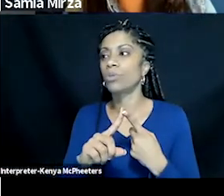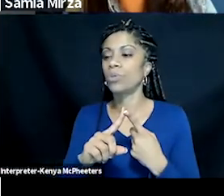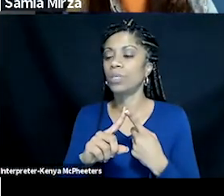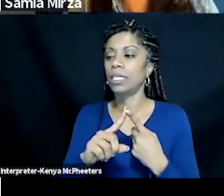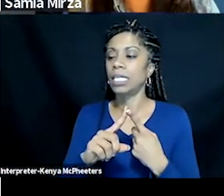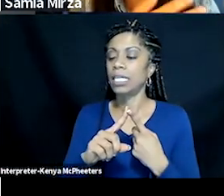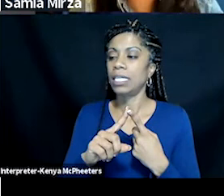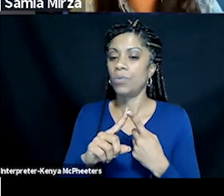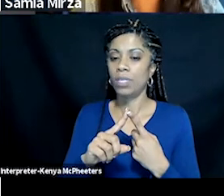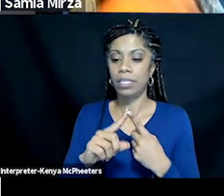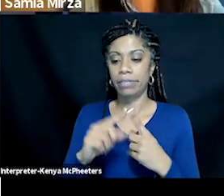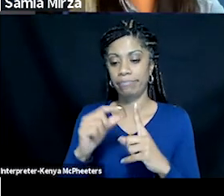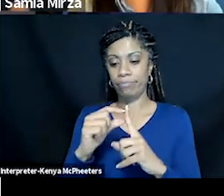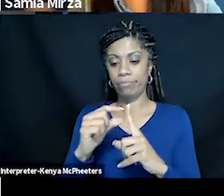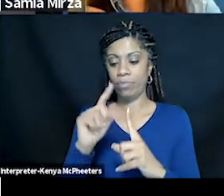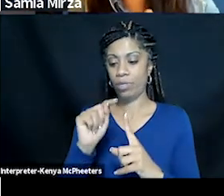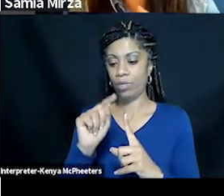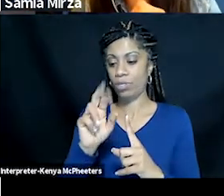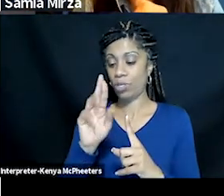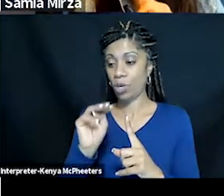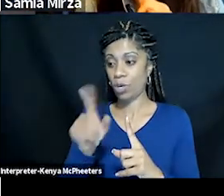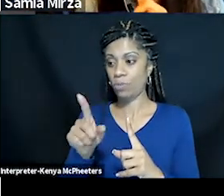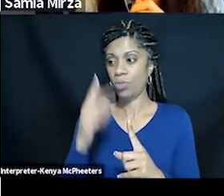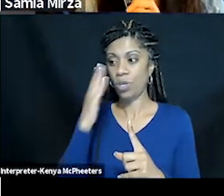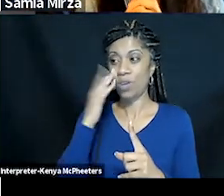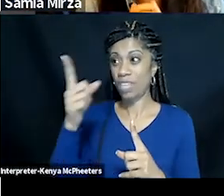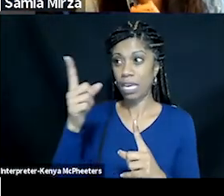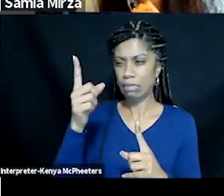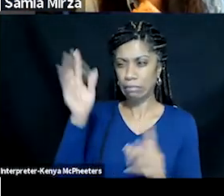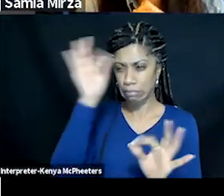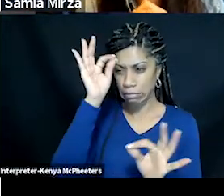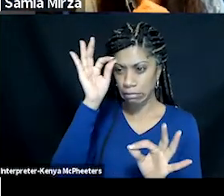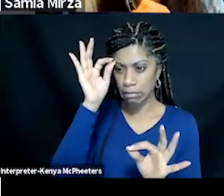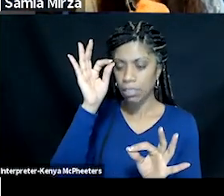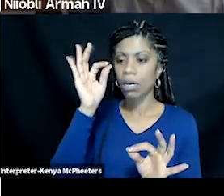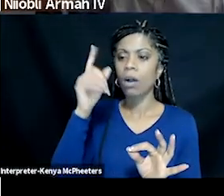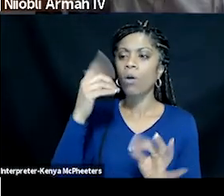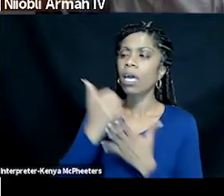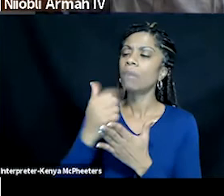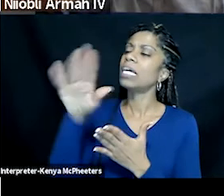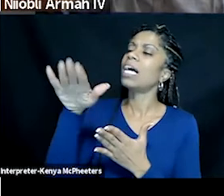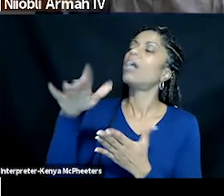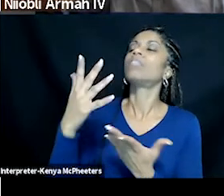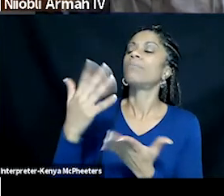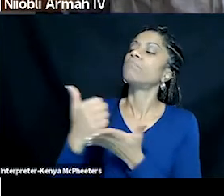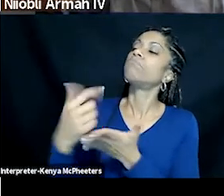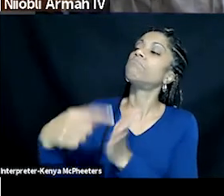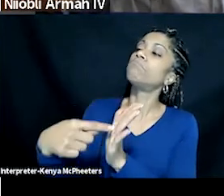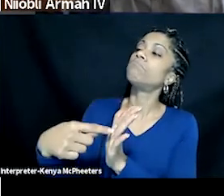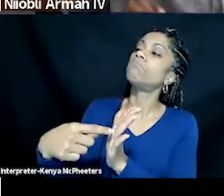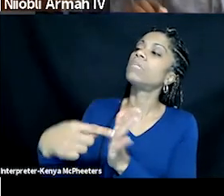on the terminology. If you know better, then help others know better as well. Yeah. And I think the last